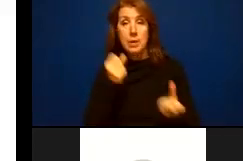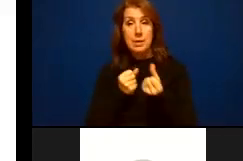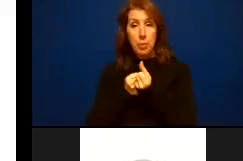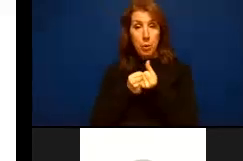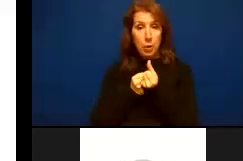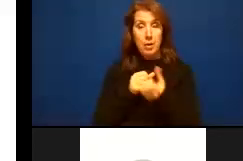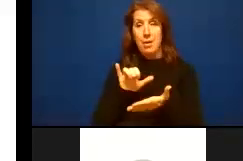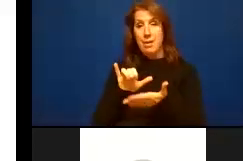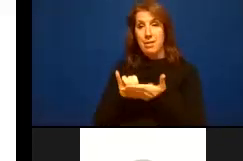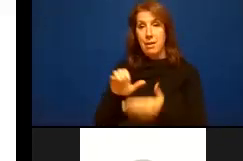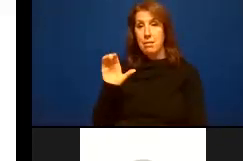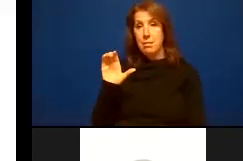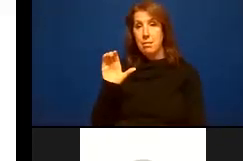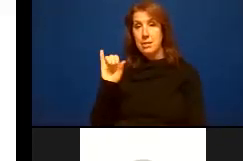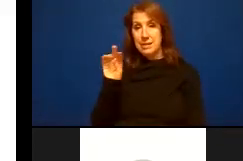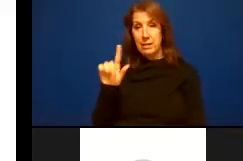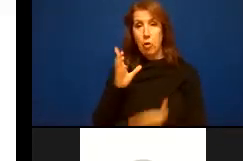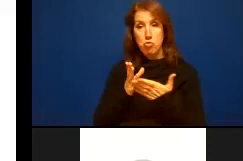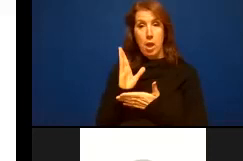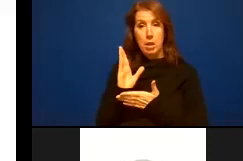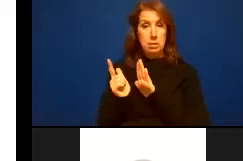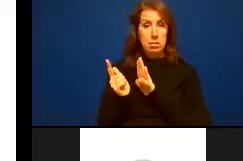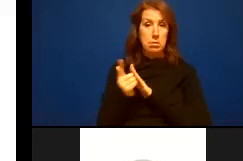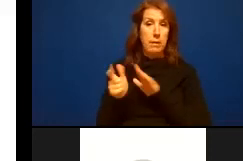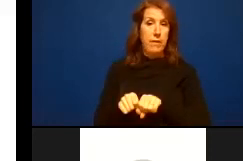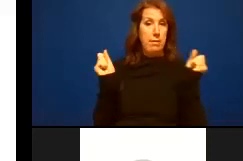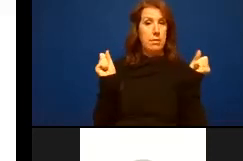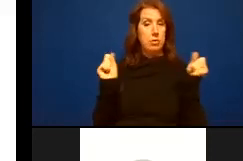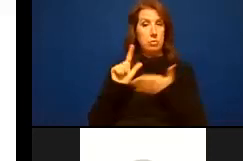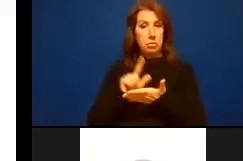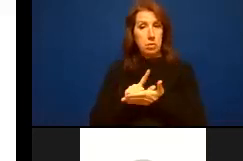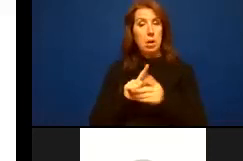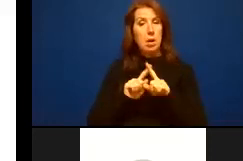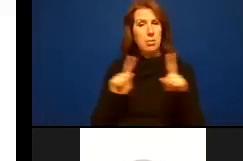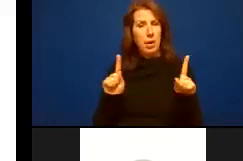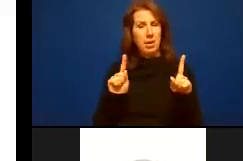civil rights violation. But we sort of moved with COVID